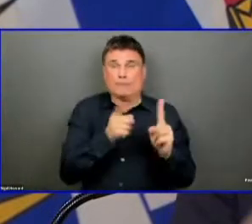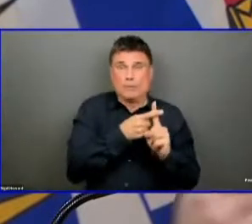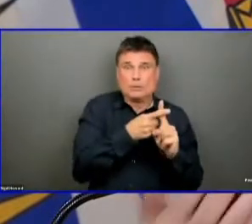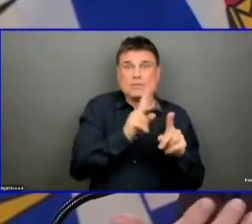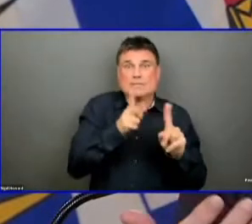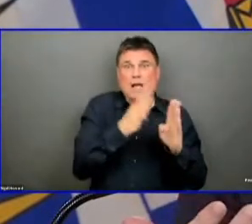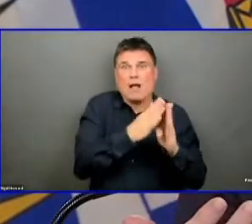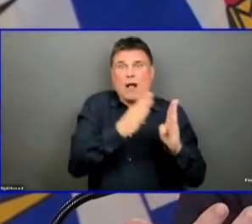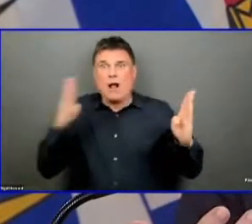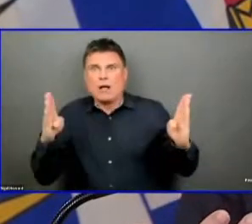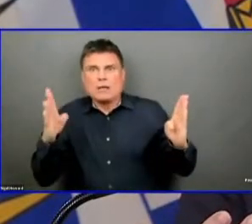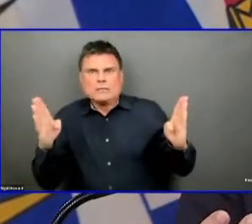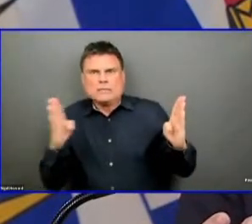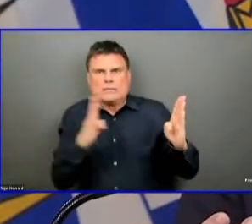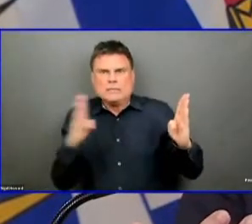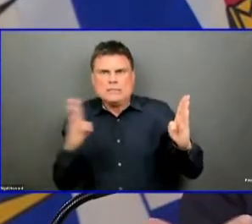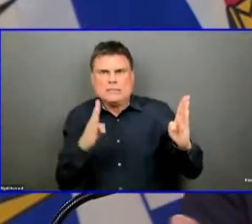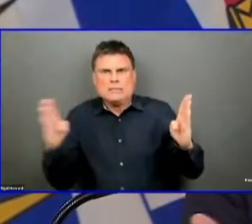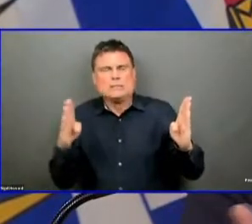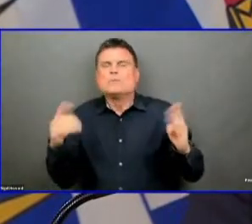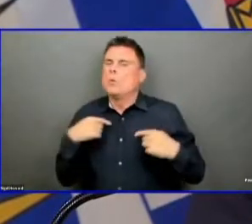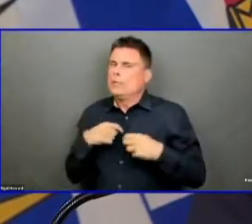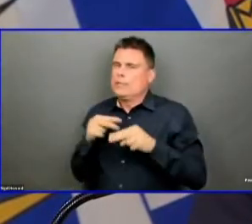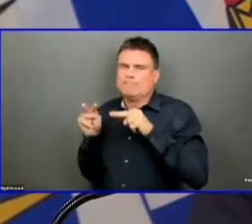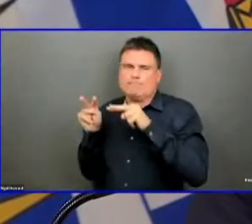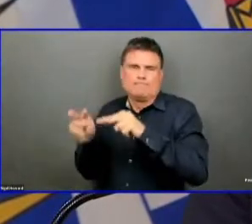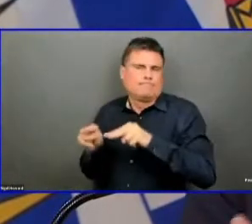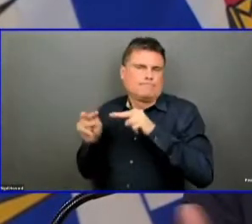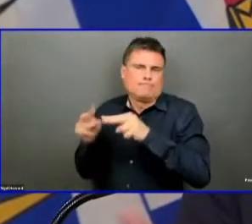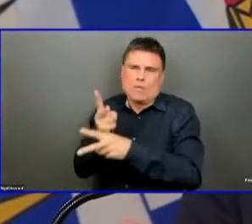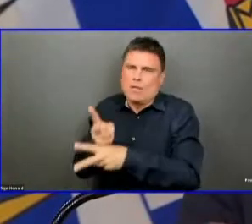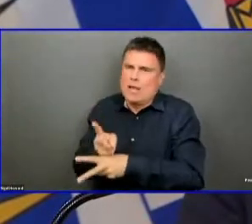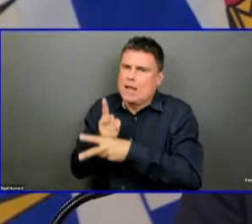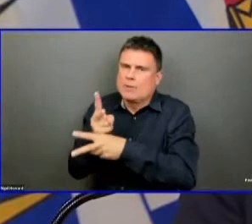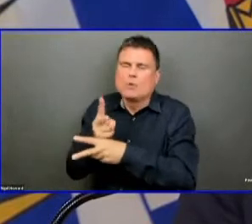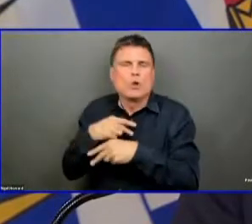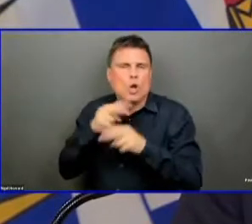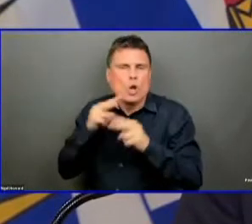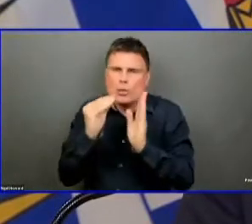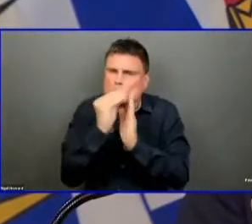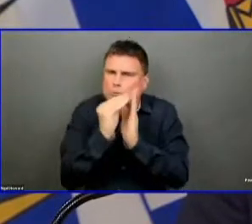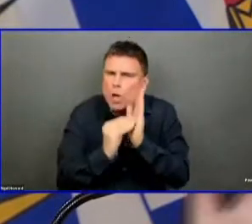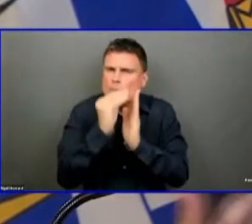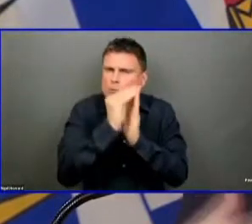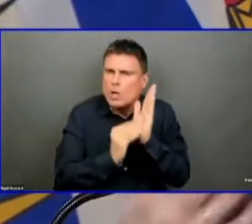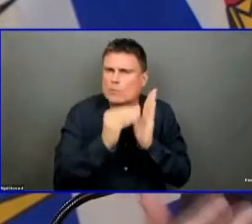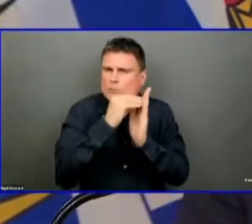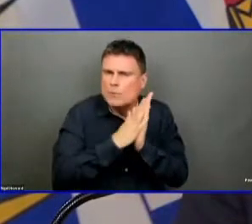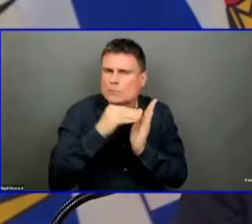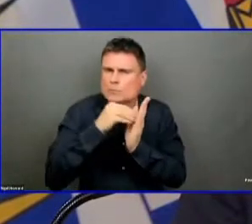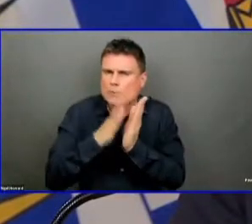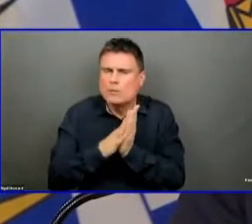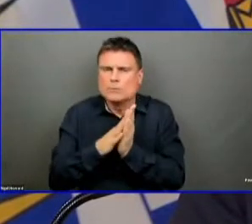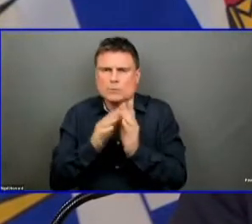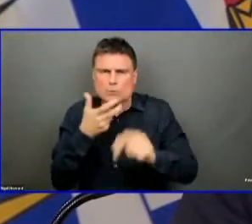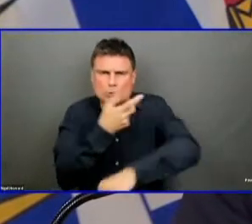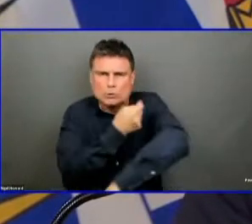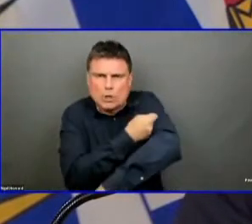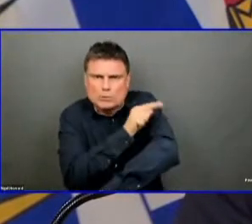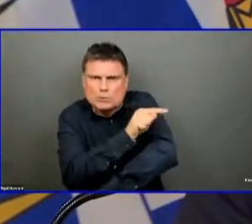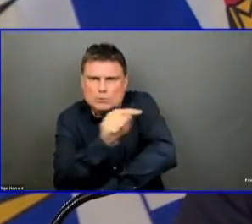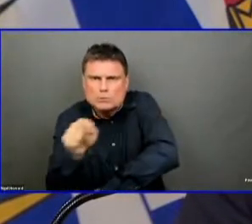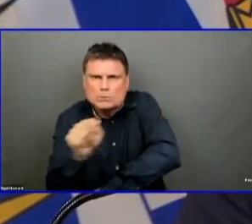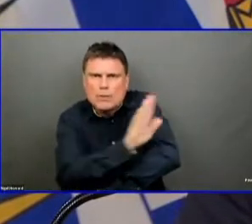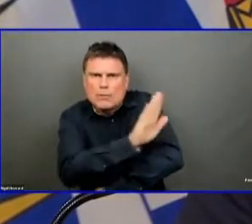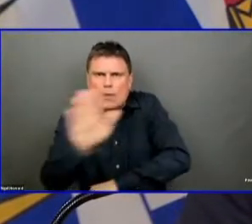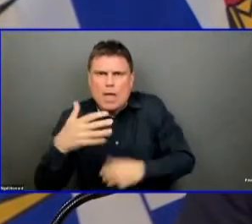linked data of cases and immunization that we're following on an ongoing basis through the BC CDC. And we have